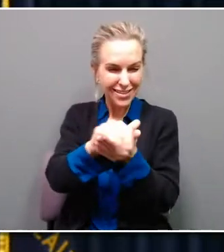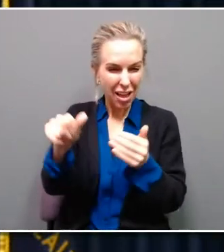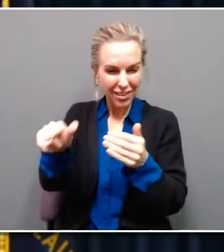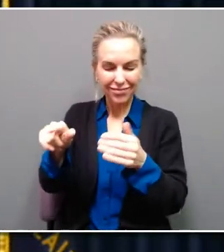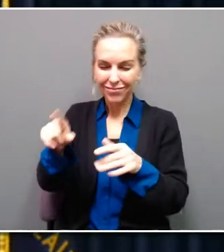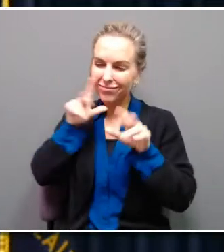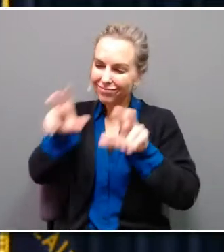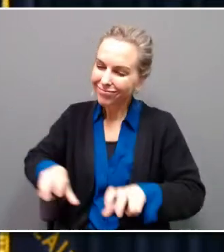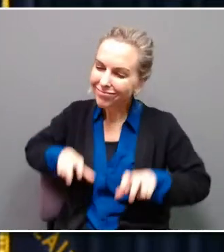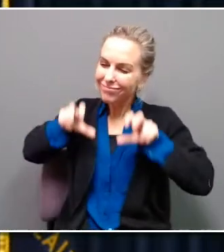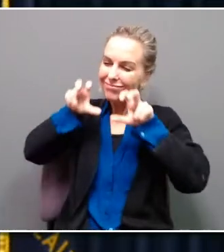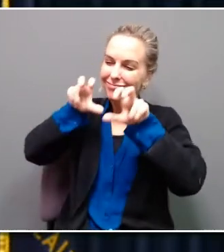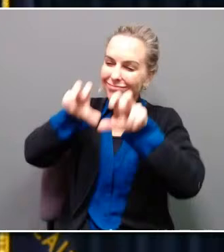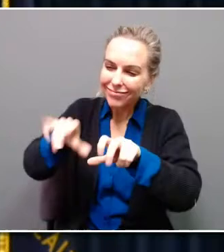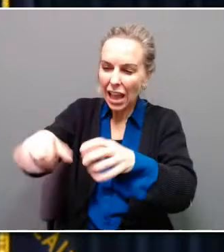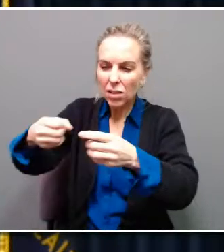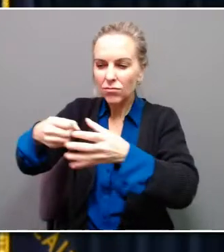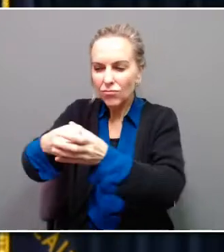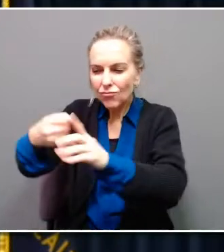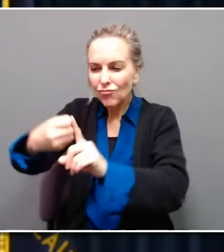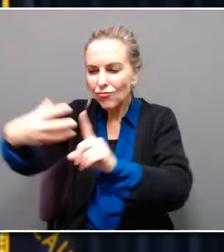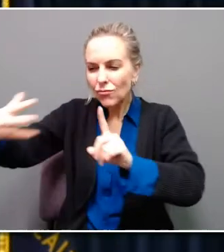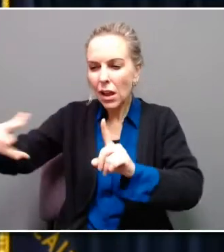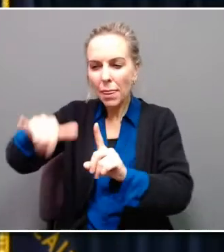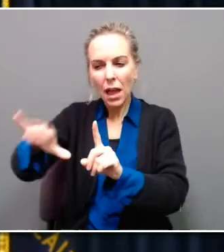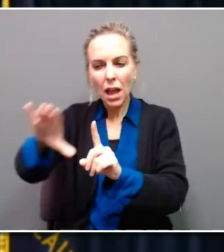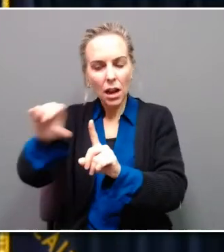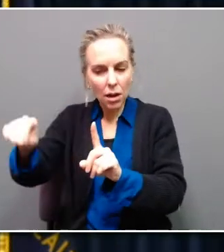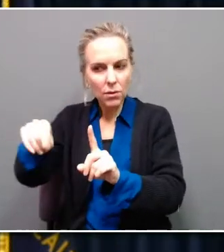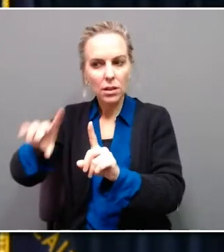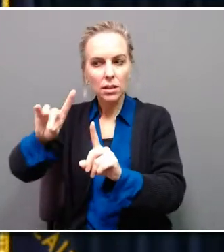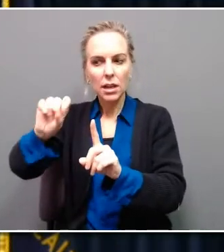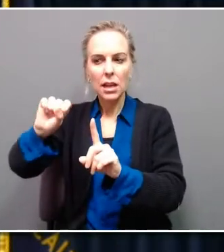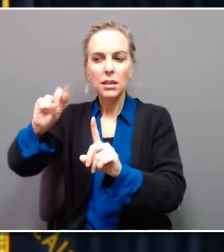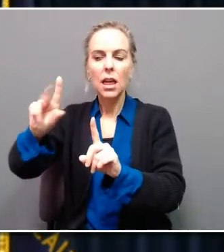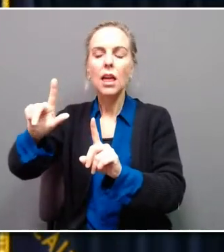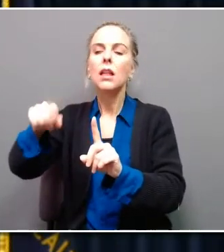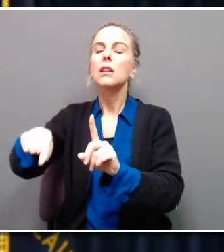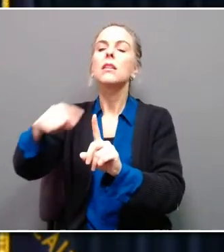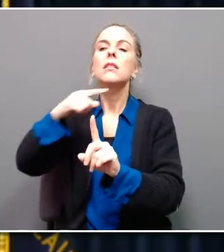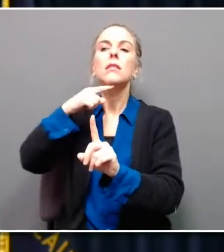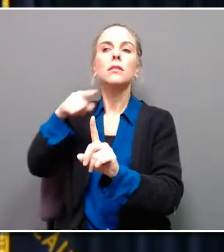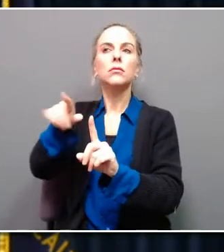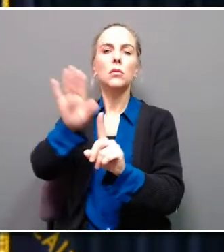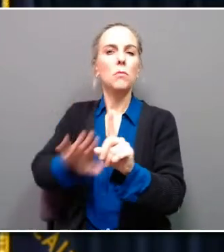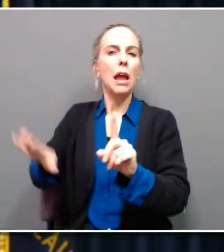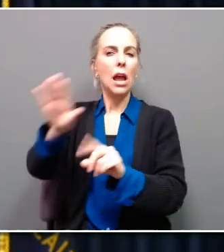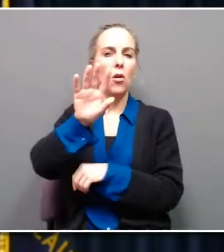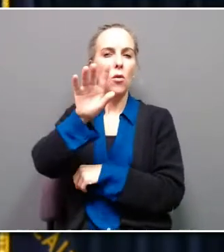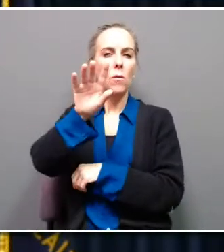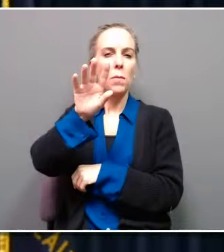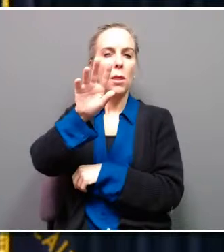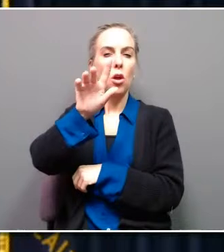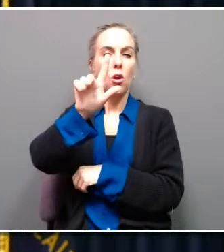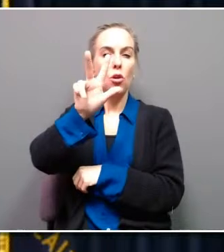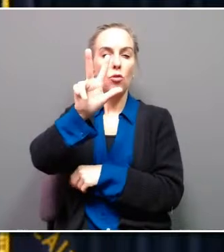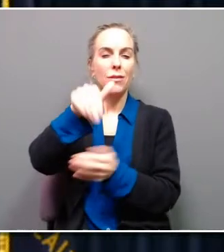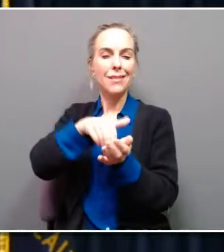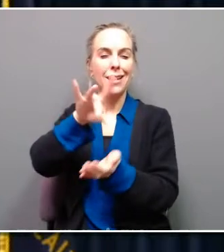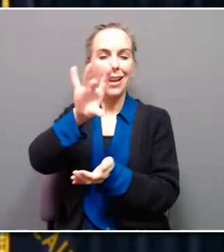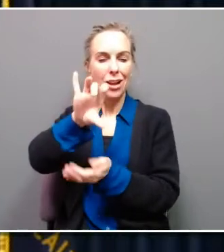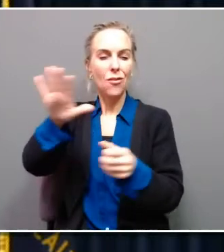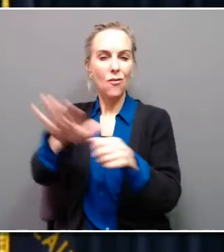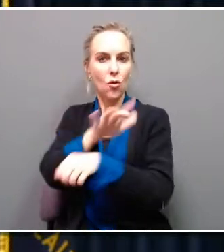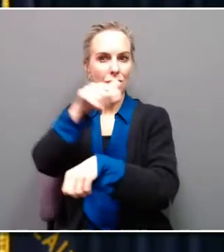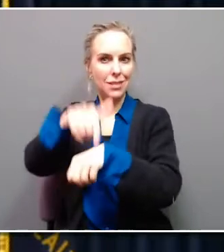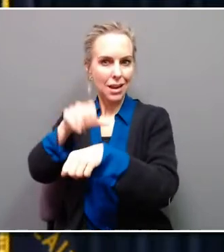investments and expansions. They have in the Commonwealth about 3,800 full-time jobs for Kentuckians,